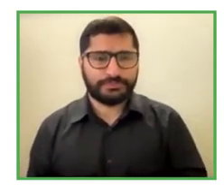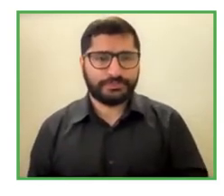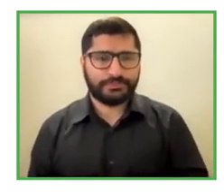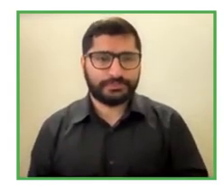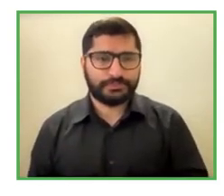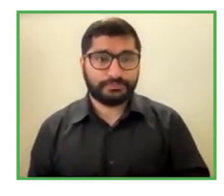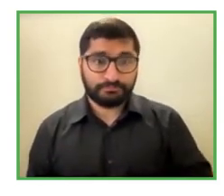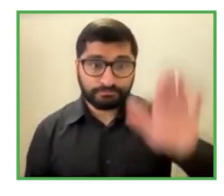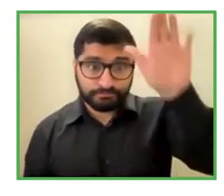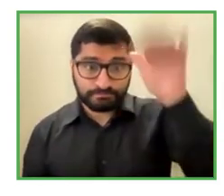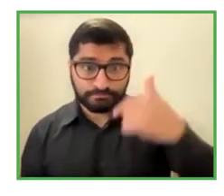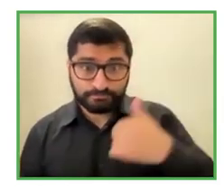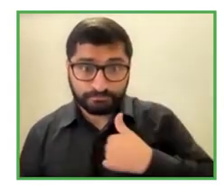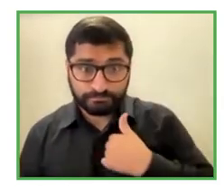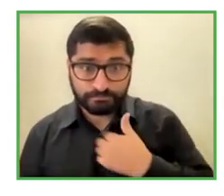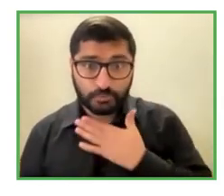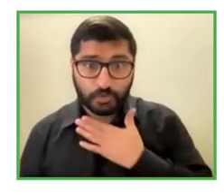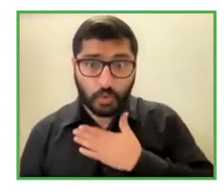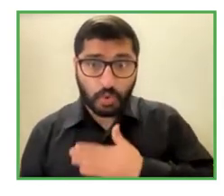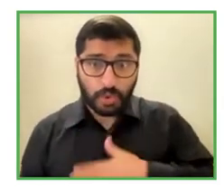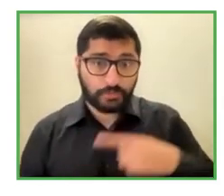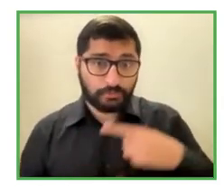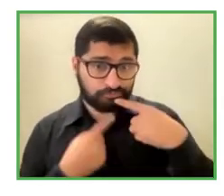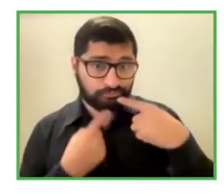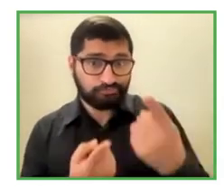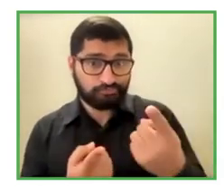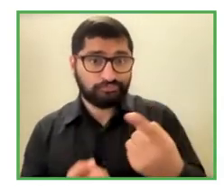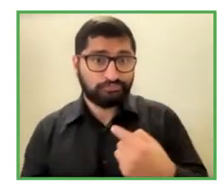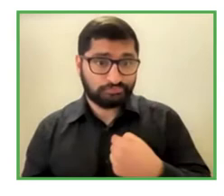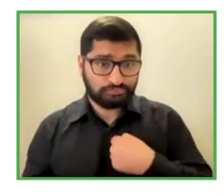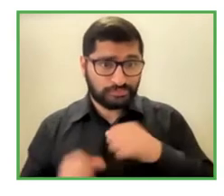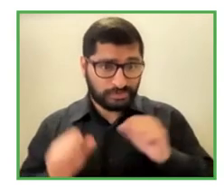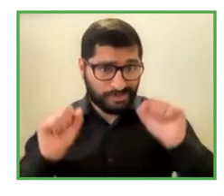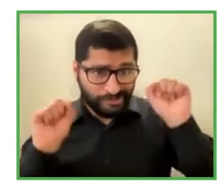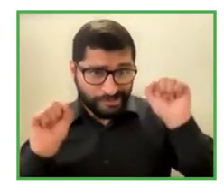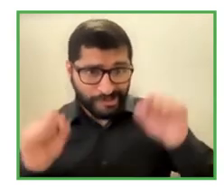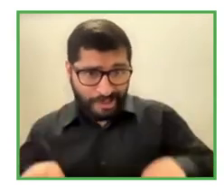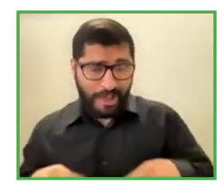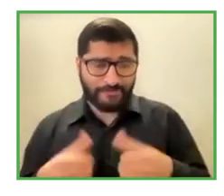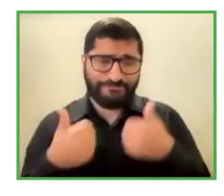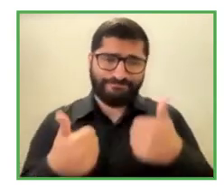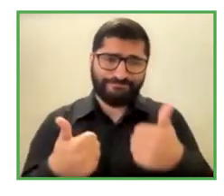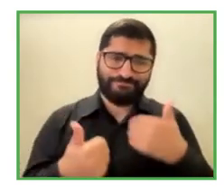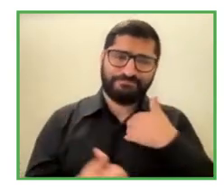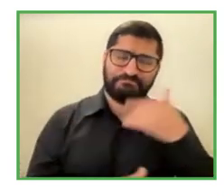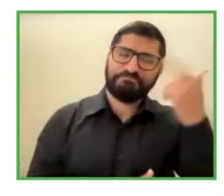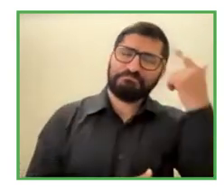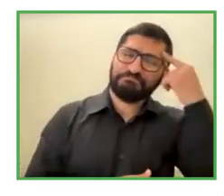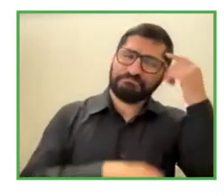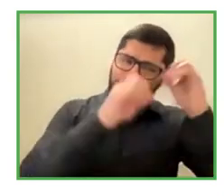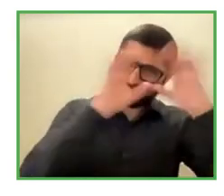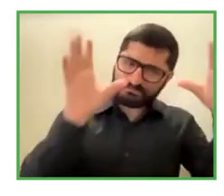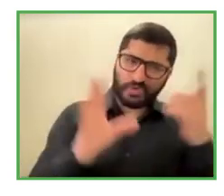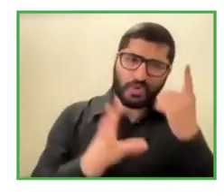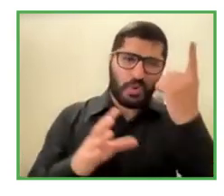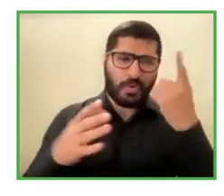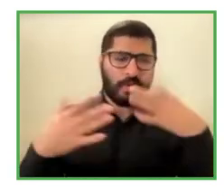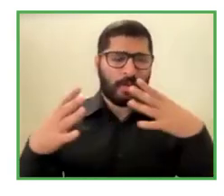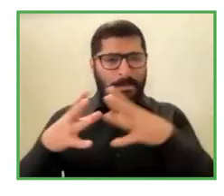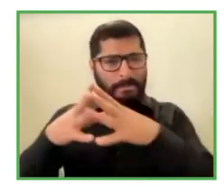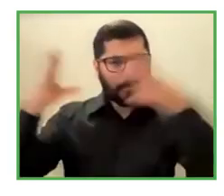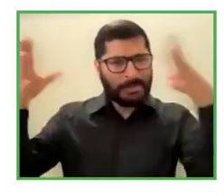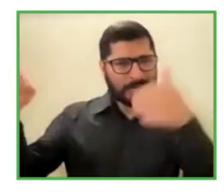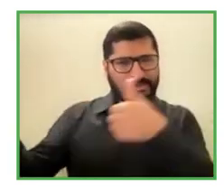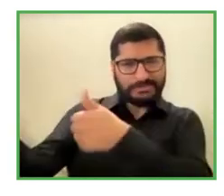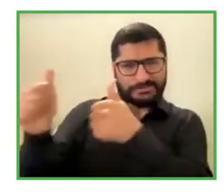I guess I can go first. I think one of the biggest challenges for us has really been around upgrading our technology at